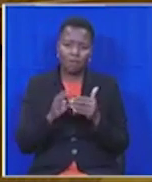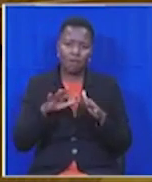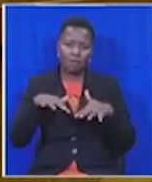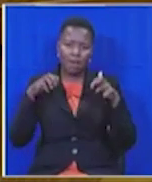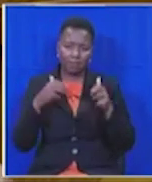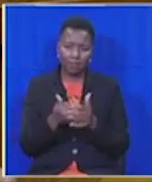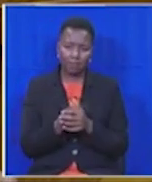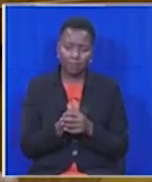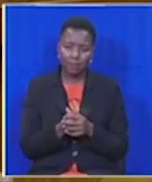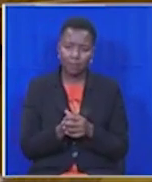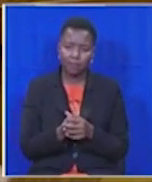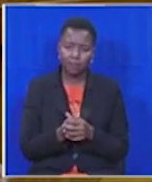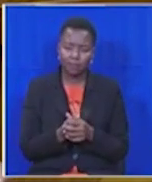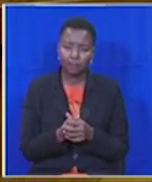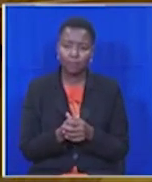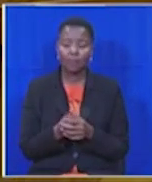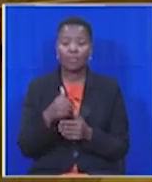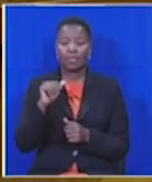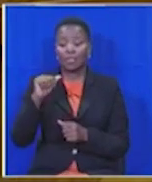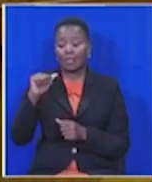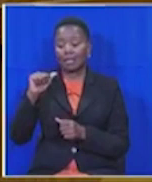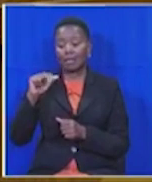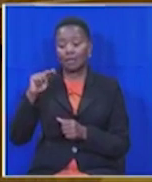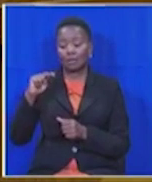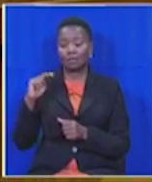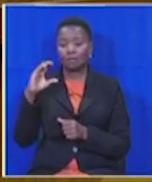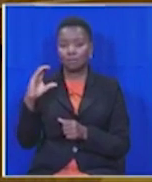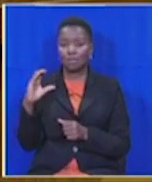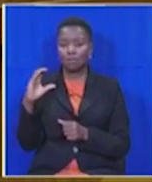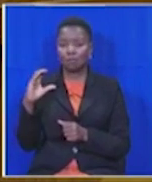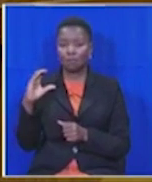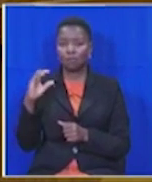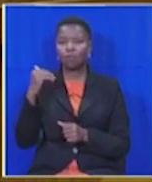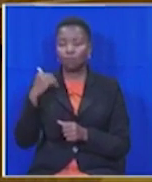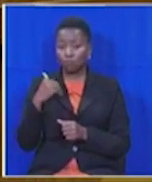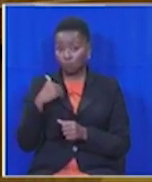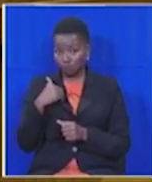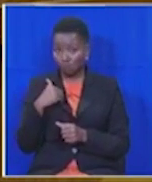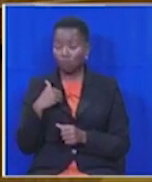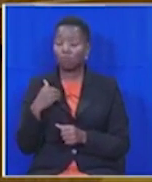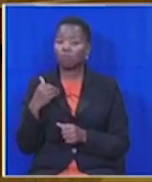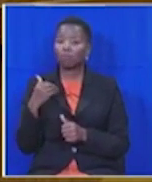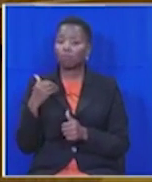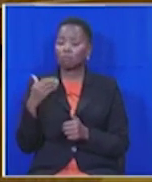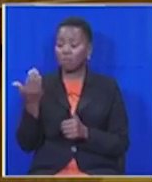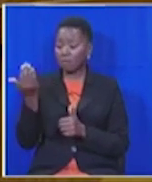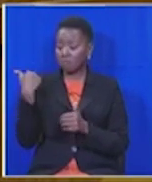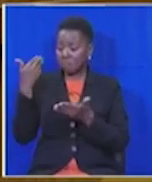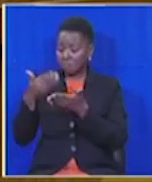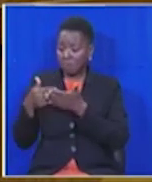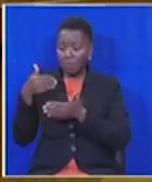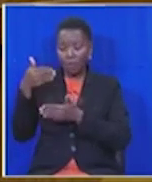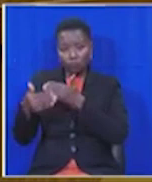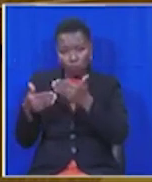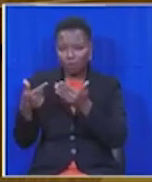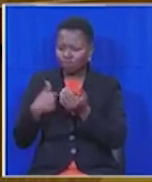National Assembly. The ANC is fully in support of the whole process that we engaged on in